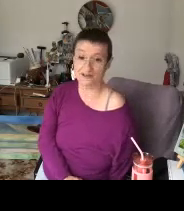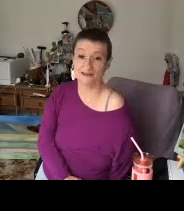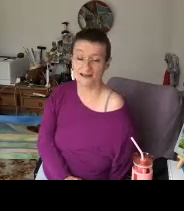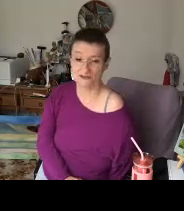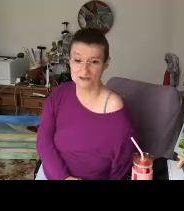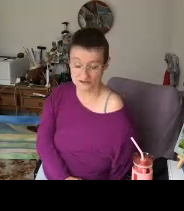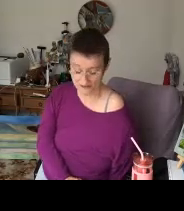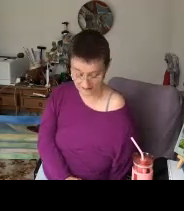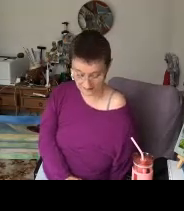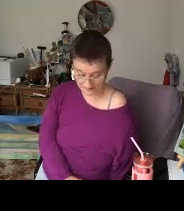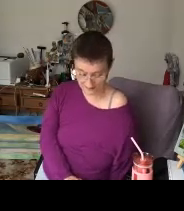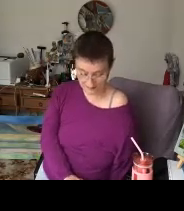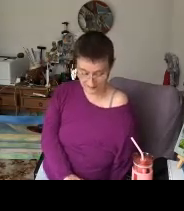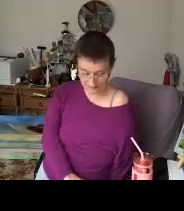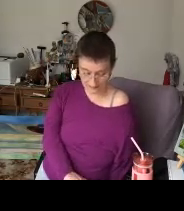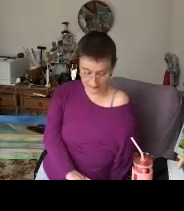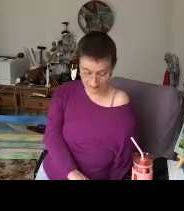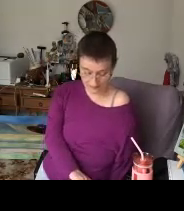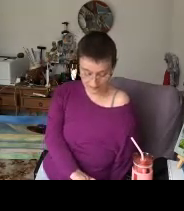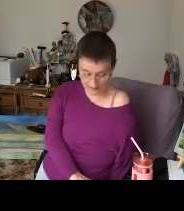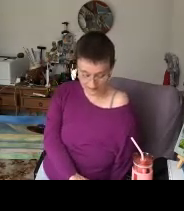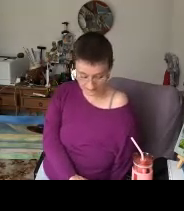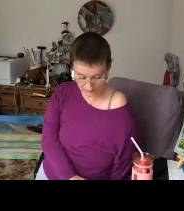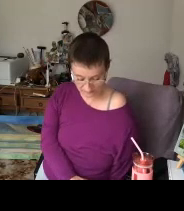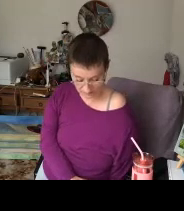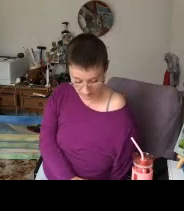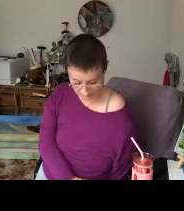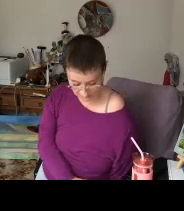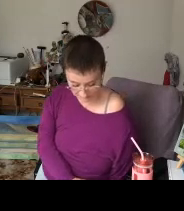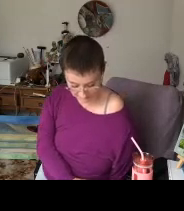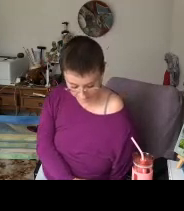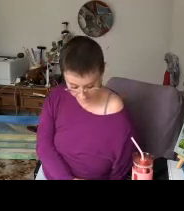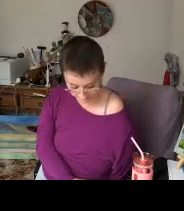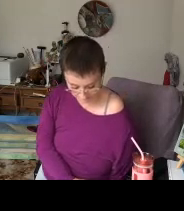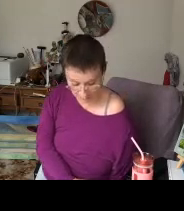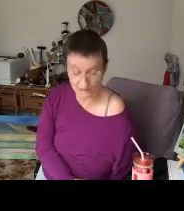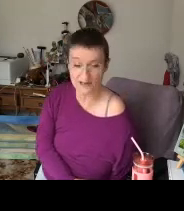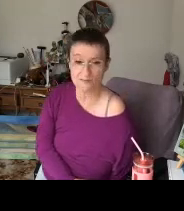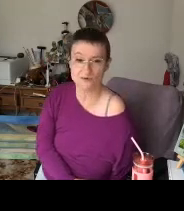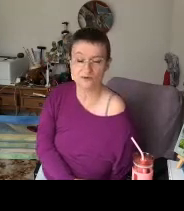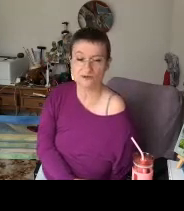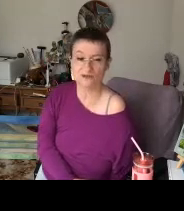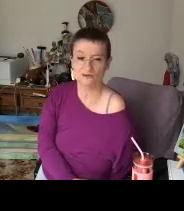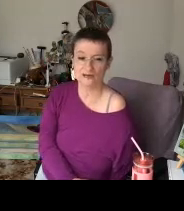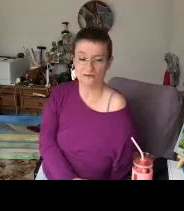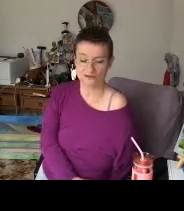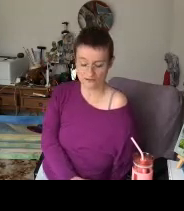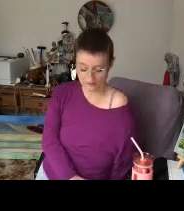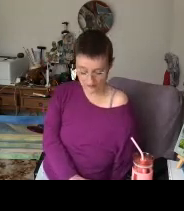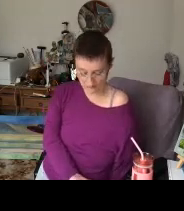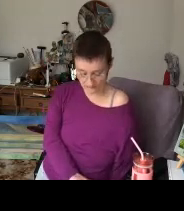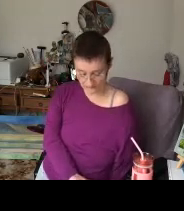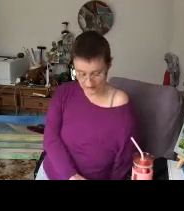and an actress. And bottom left, we've got Colin Hambrook, who now